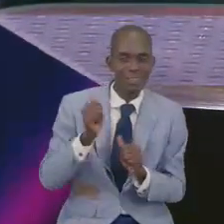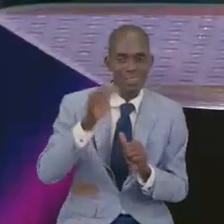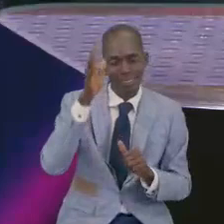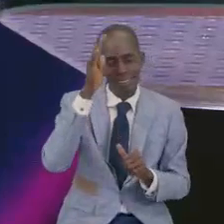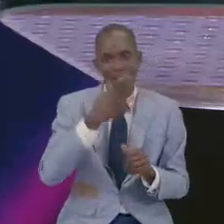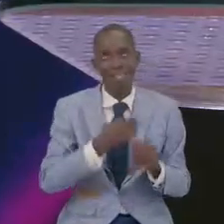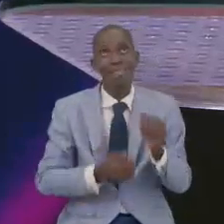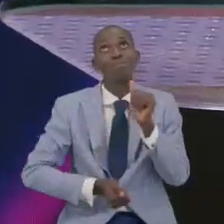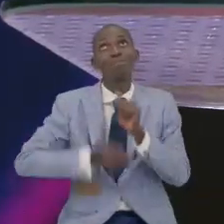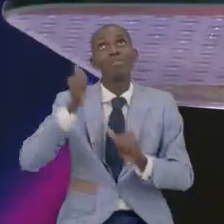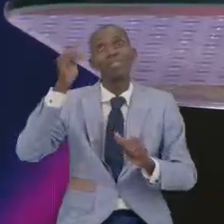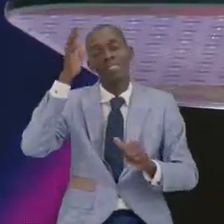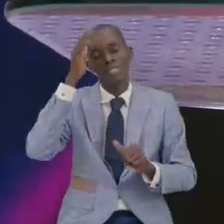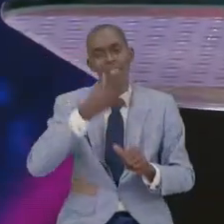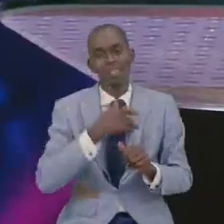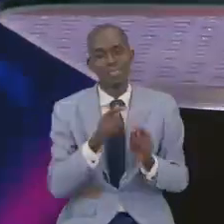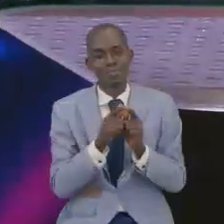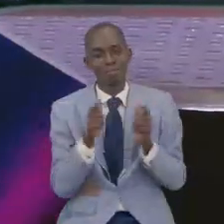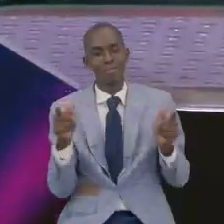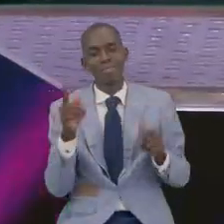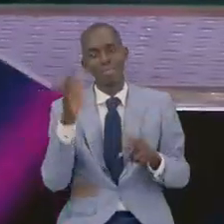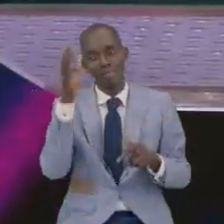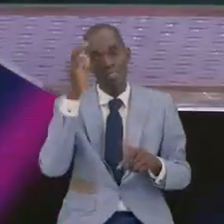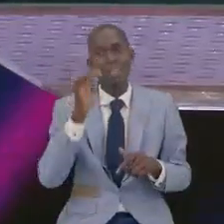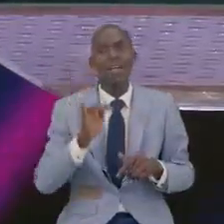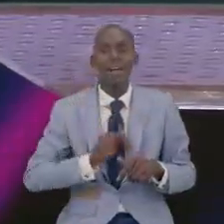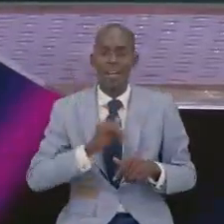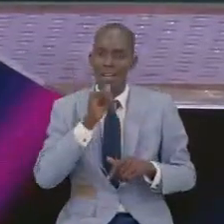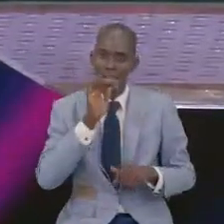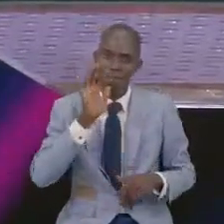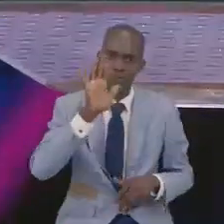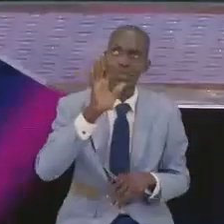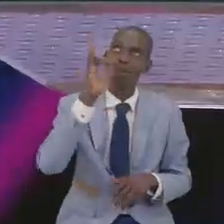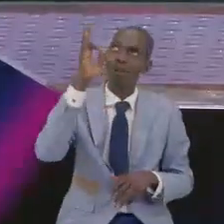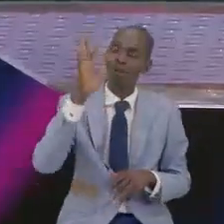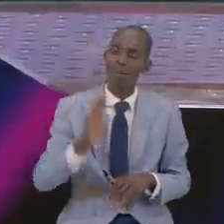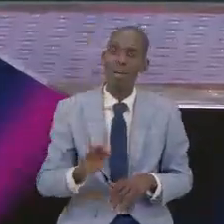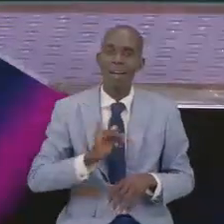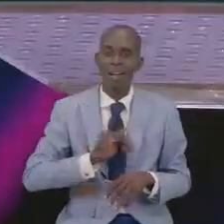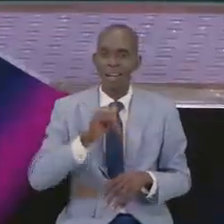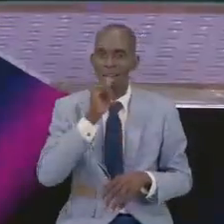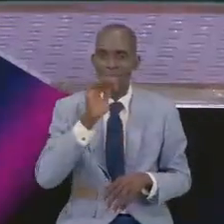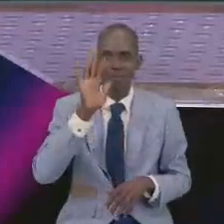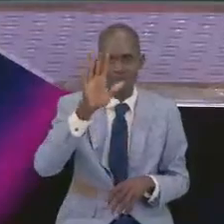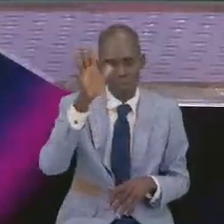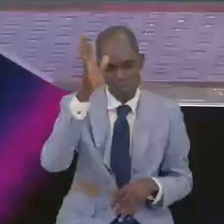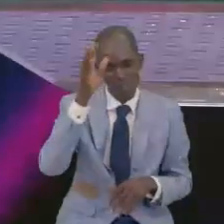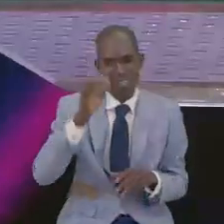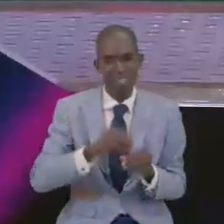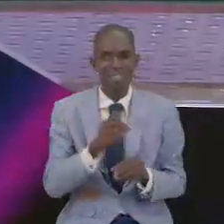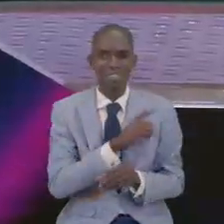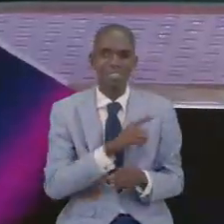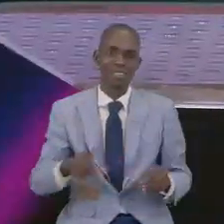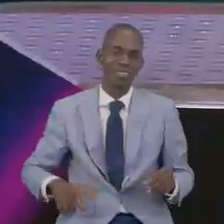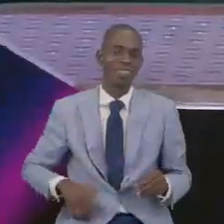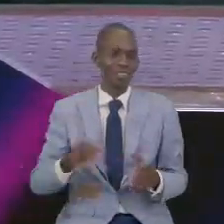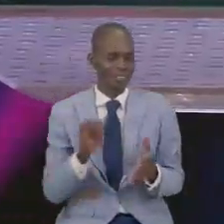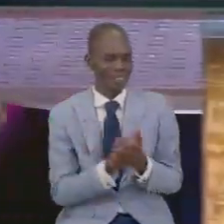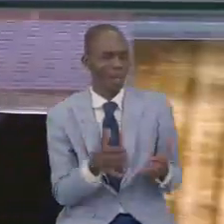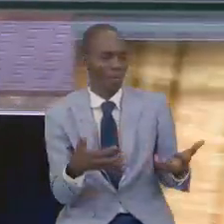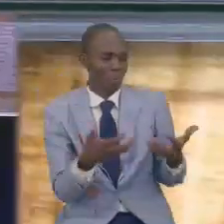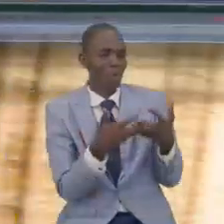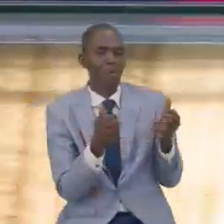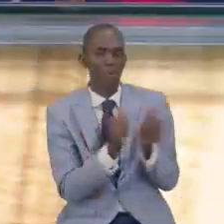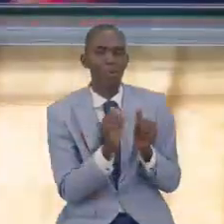small, let's stop all that. The pastor, I'm your father in the Lord. That's scriptural, that's